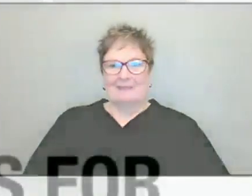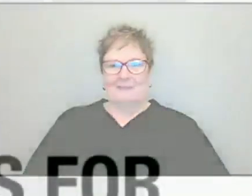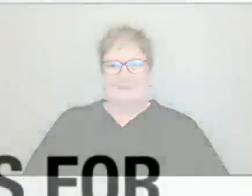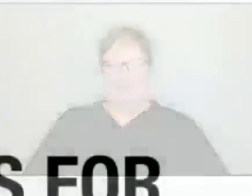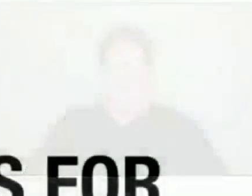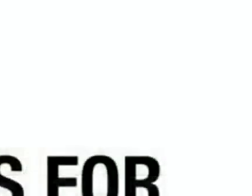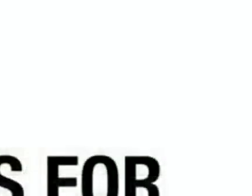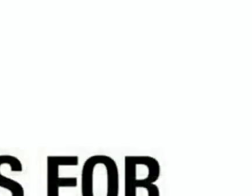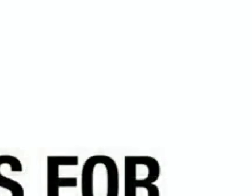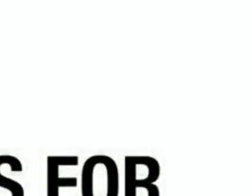Thank you.